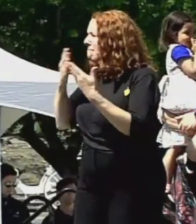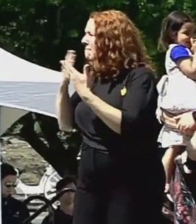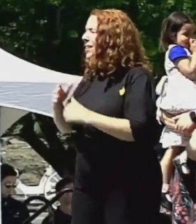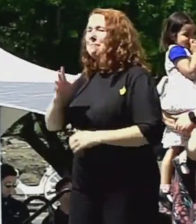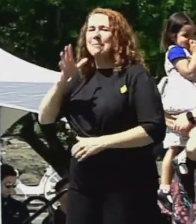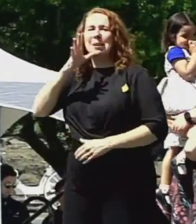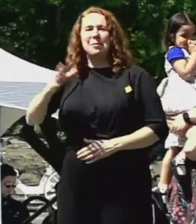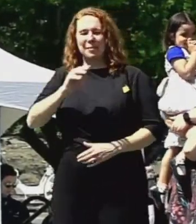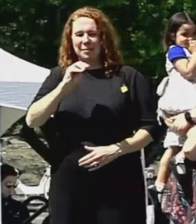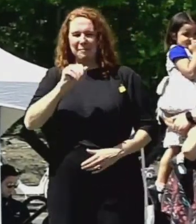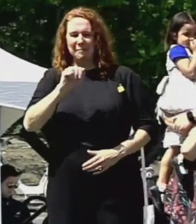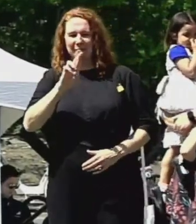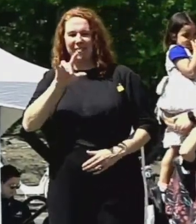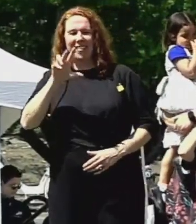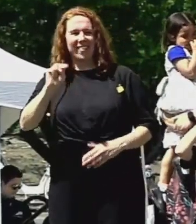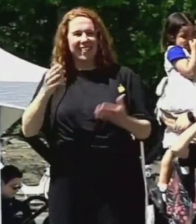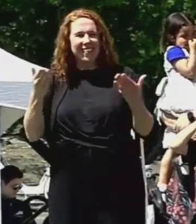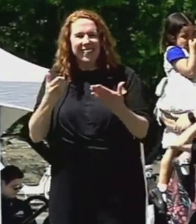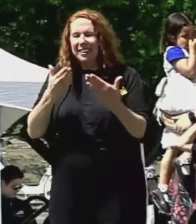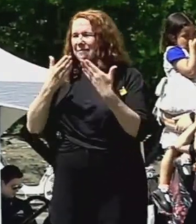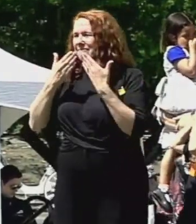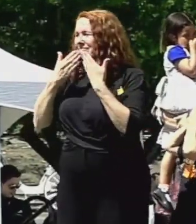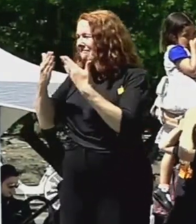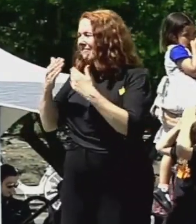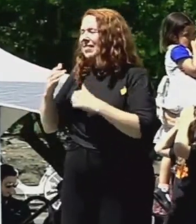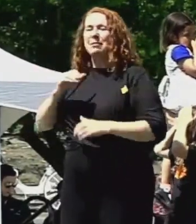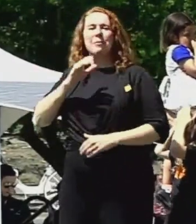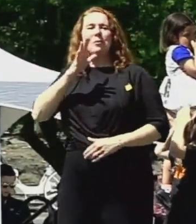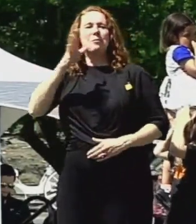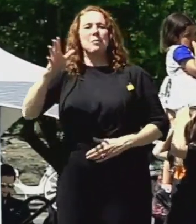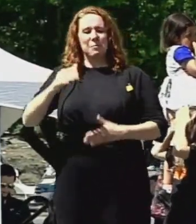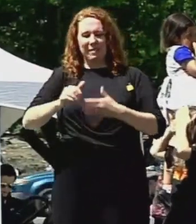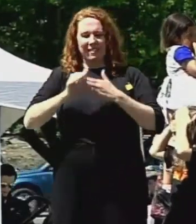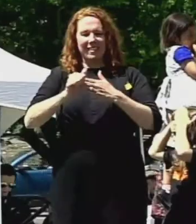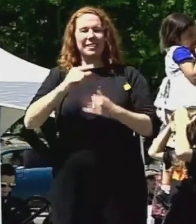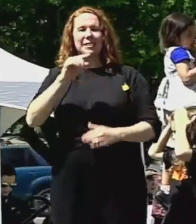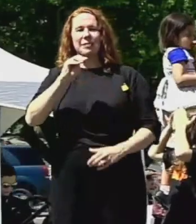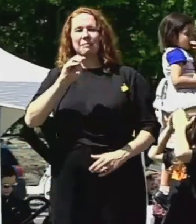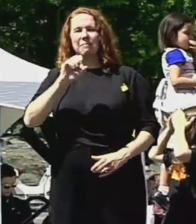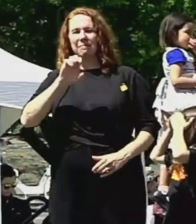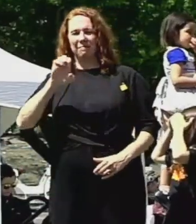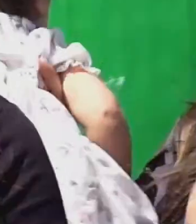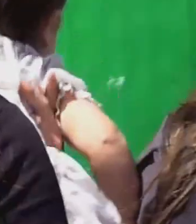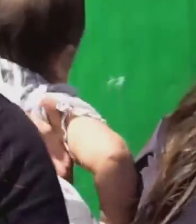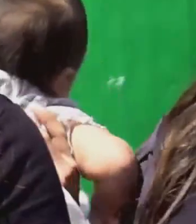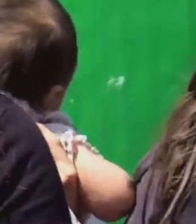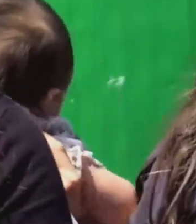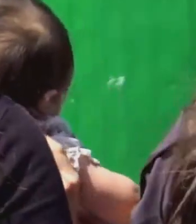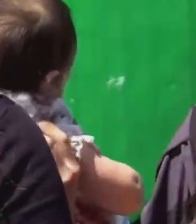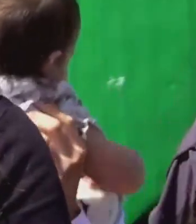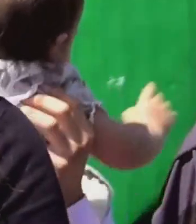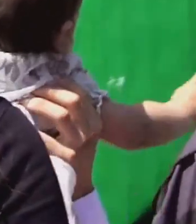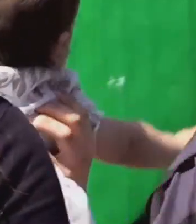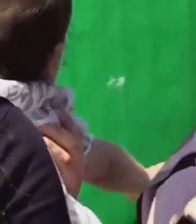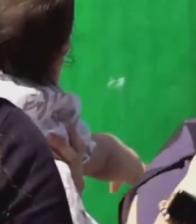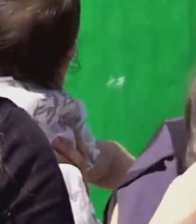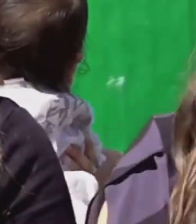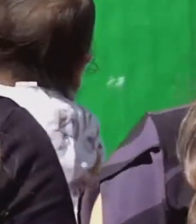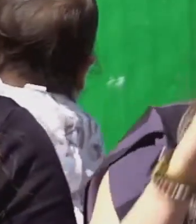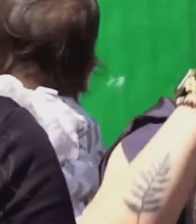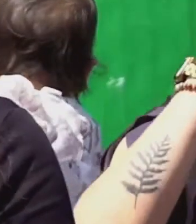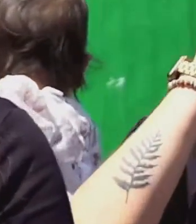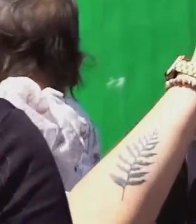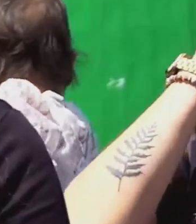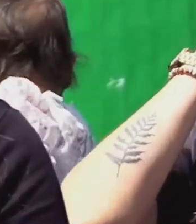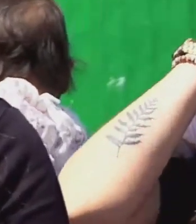grandma Marilyn, who leads the Moose Hide campaign and really shows us the way,